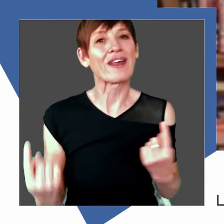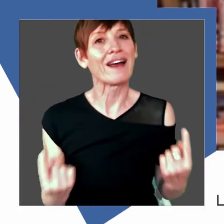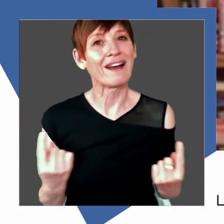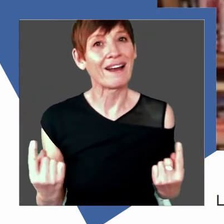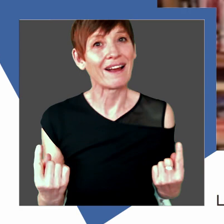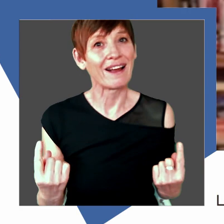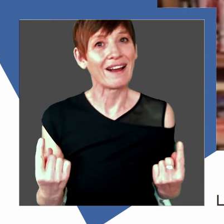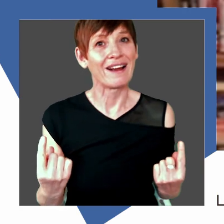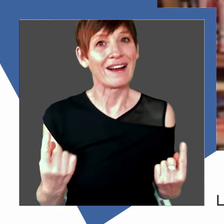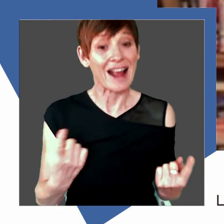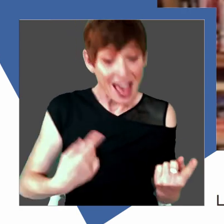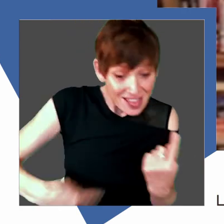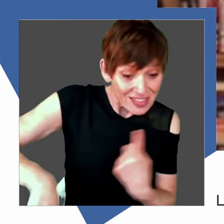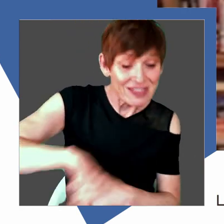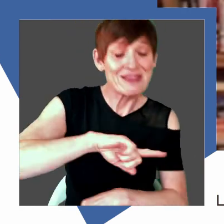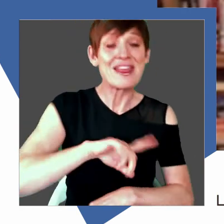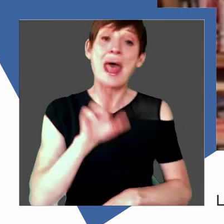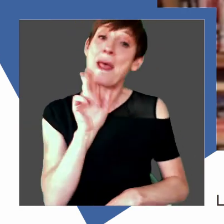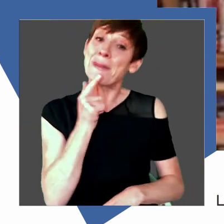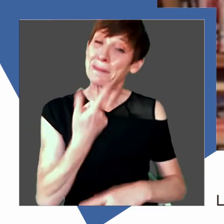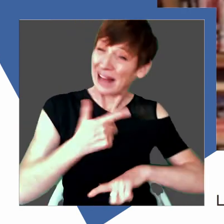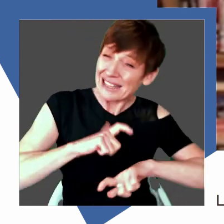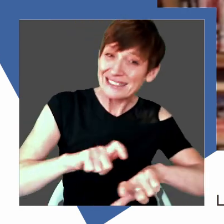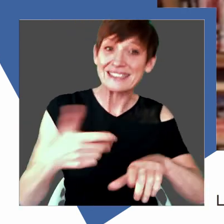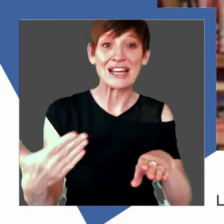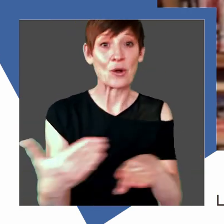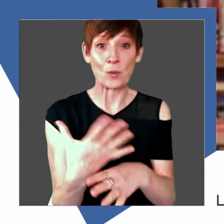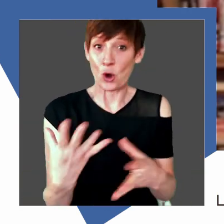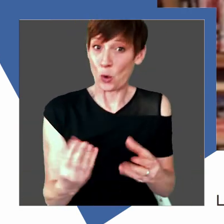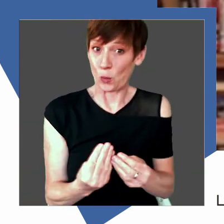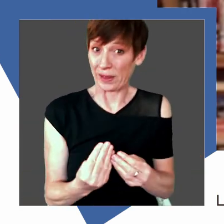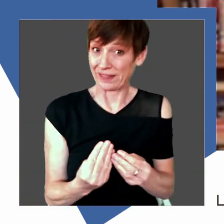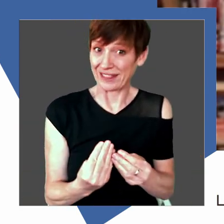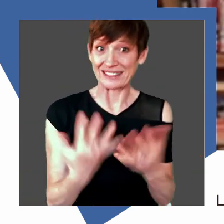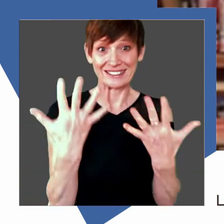people that I still work with now, you know, like 10 years on.